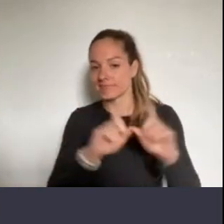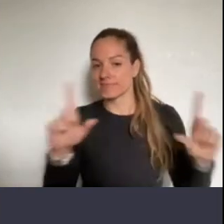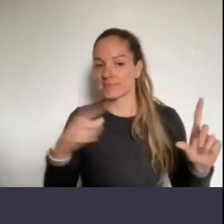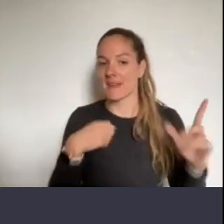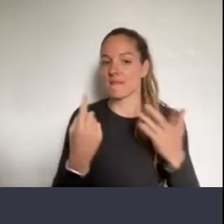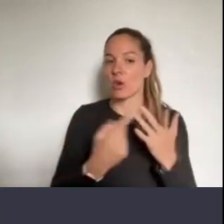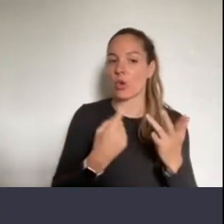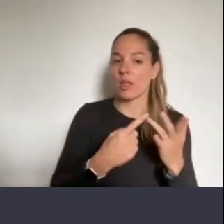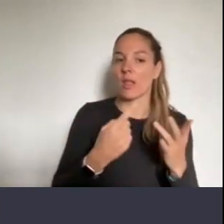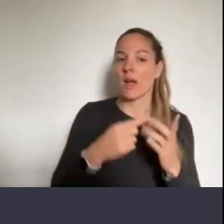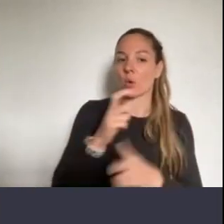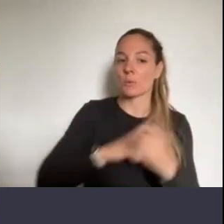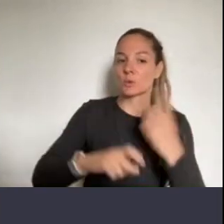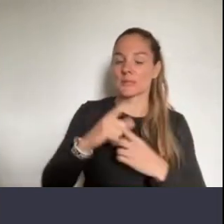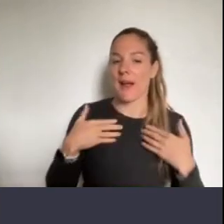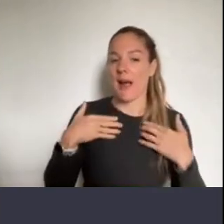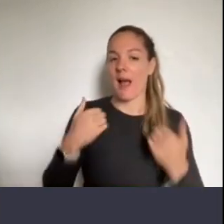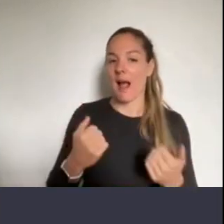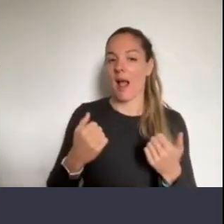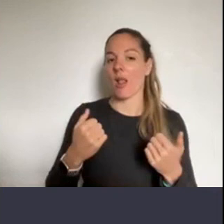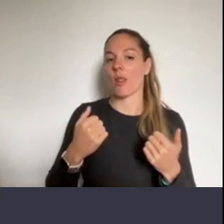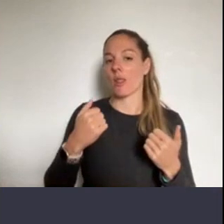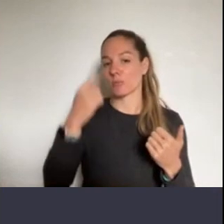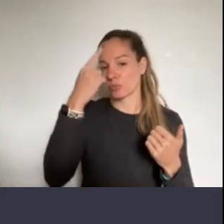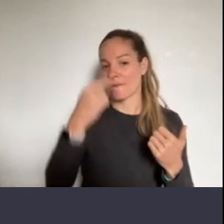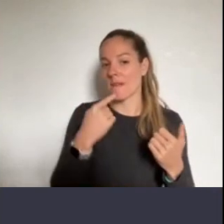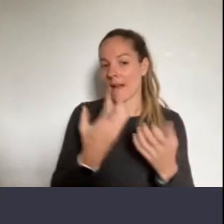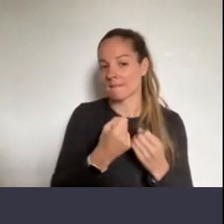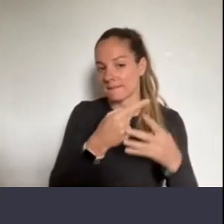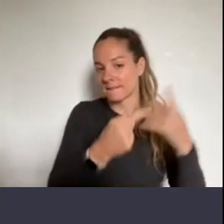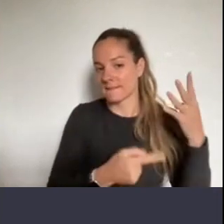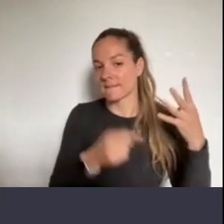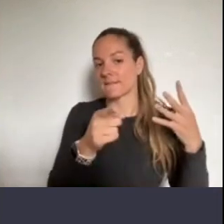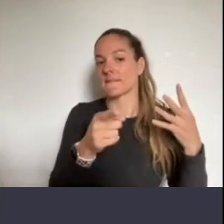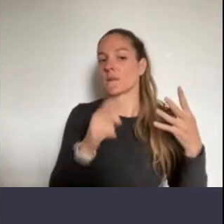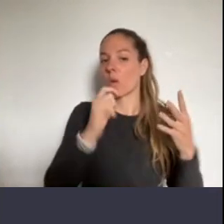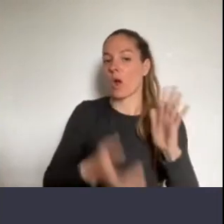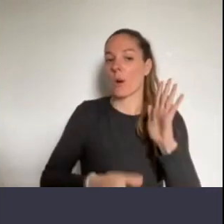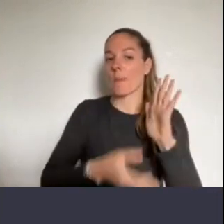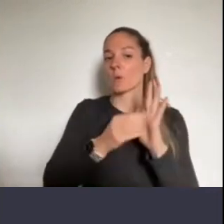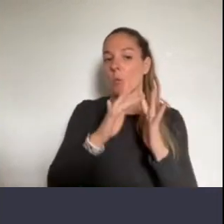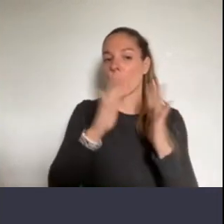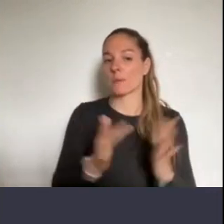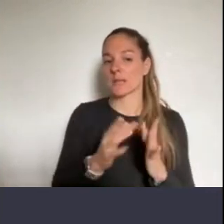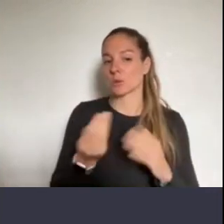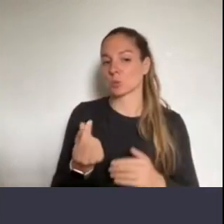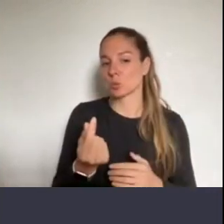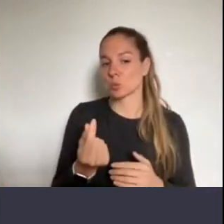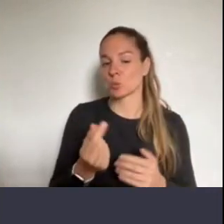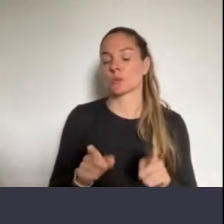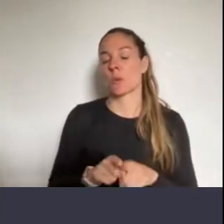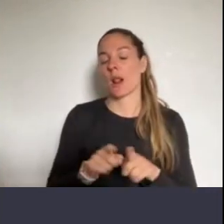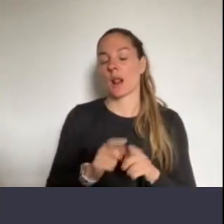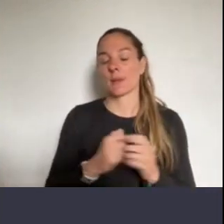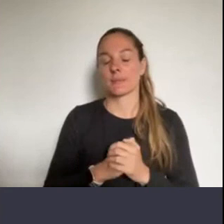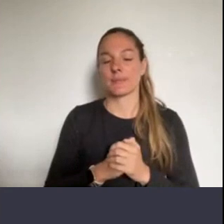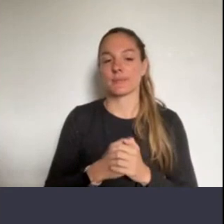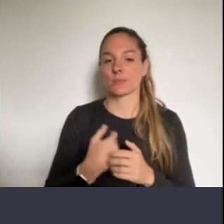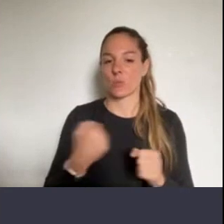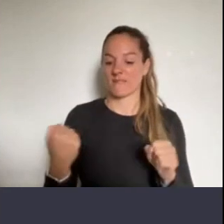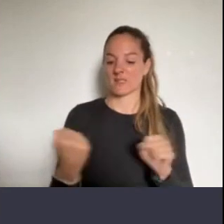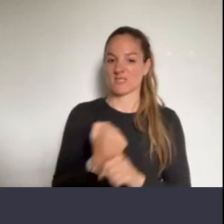the other community health profiles, they will all be uploaded on the website soon. So we've done the